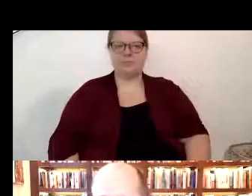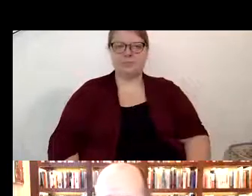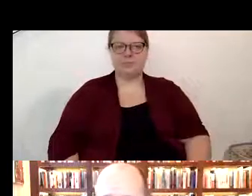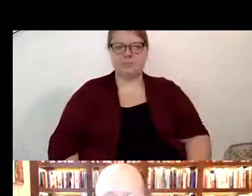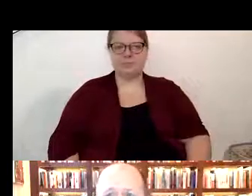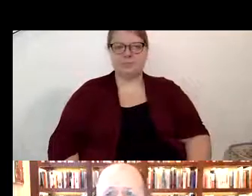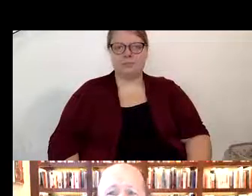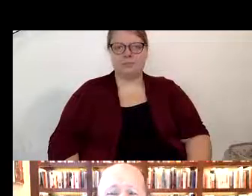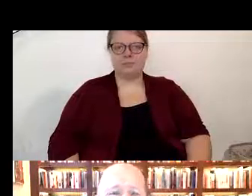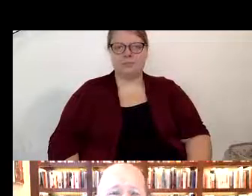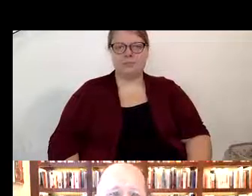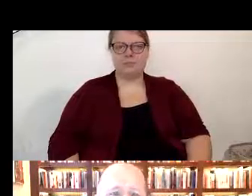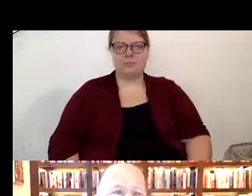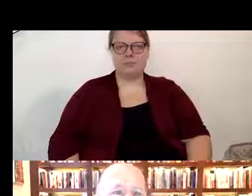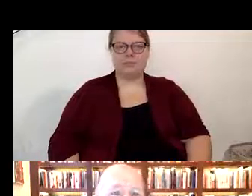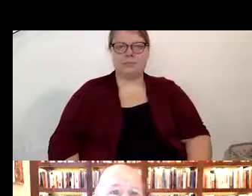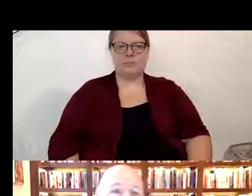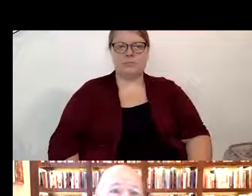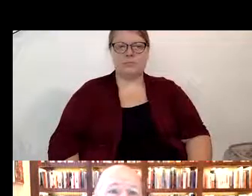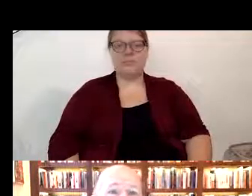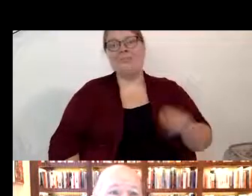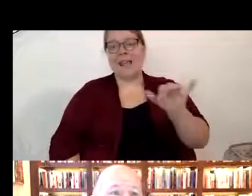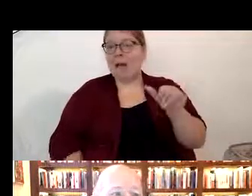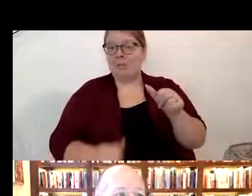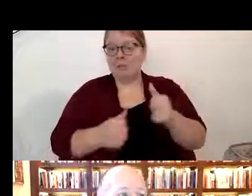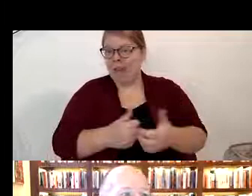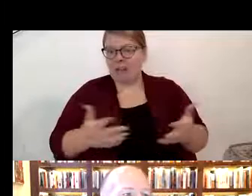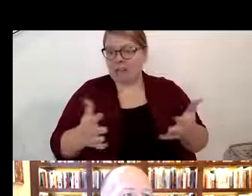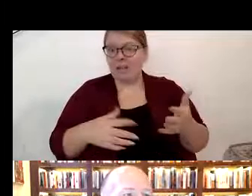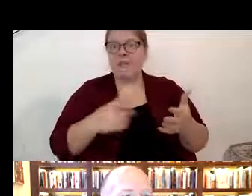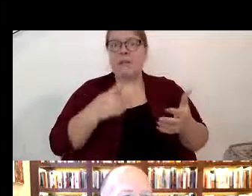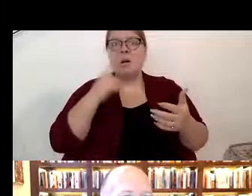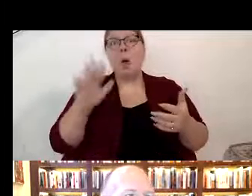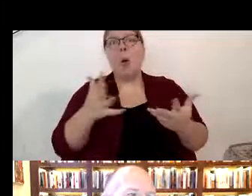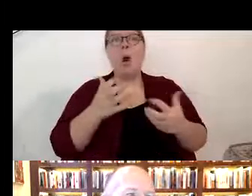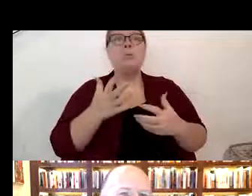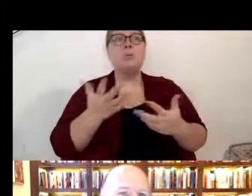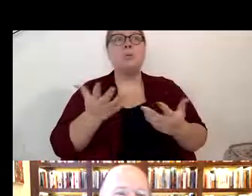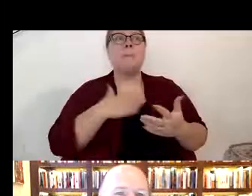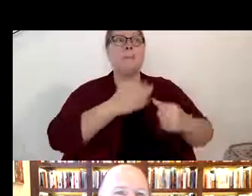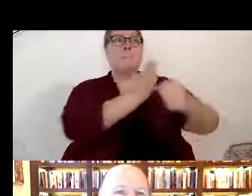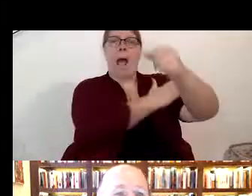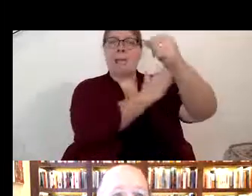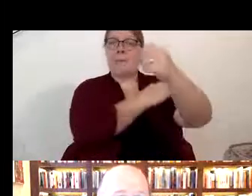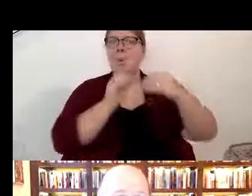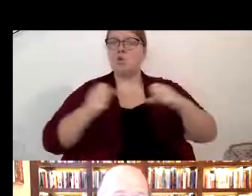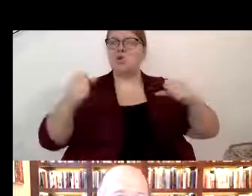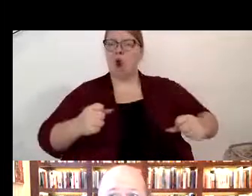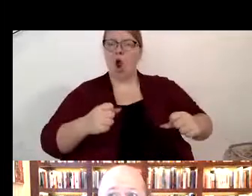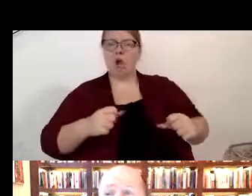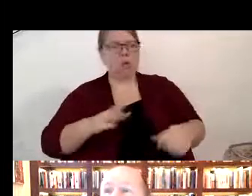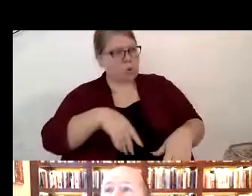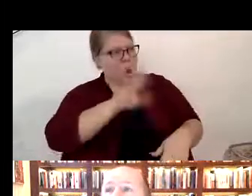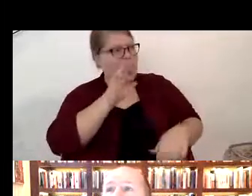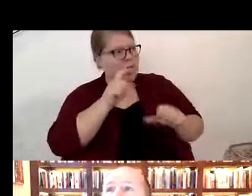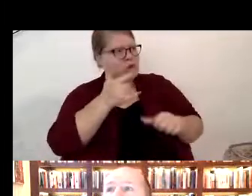And just like with anything, if I said, oh, I want to get better strength in my biceps, and you told me to go work out on the